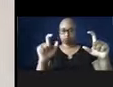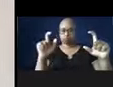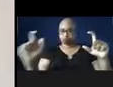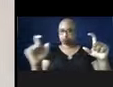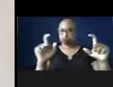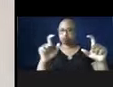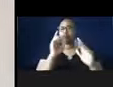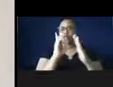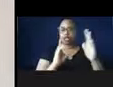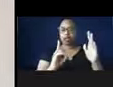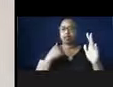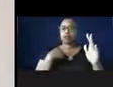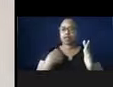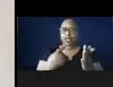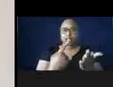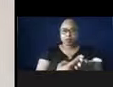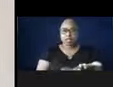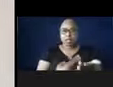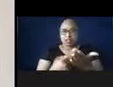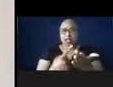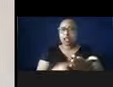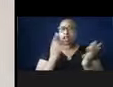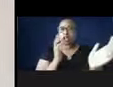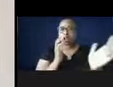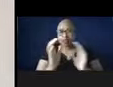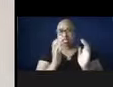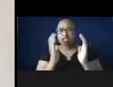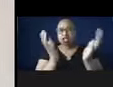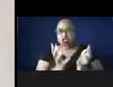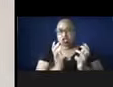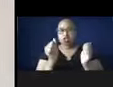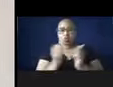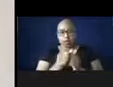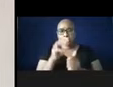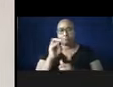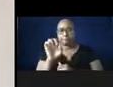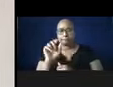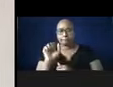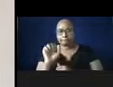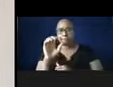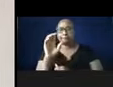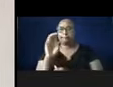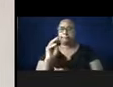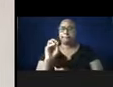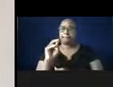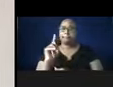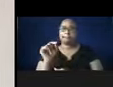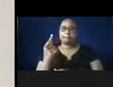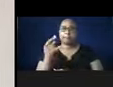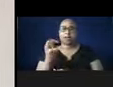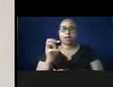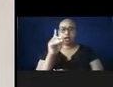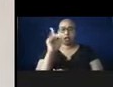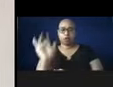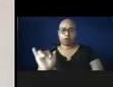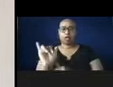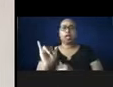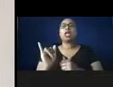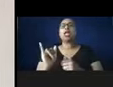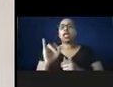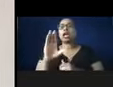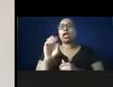with Montgomery County and the nonprofit partner, we went back to those shovel-ready documents